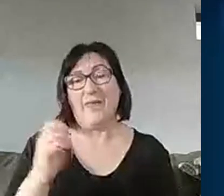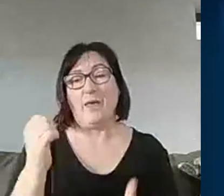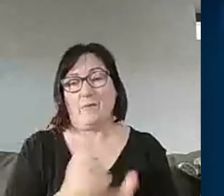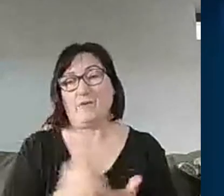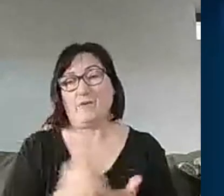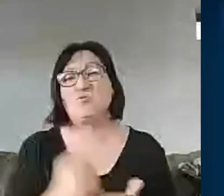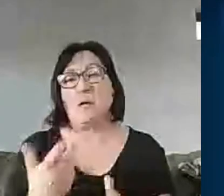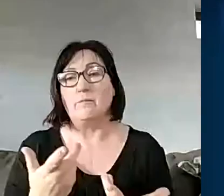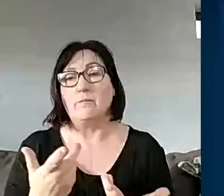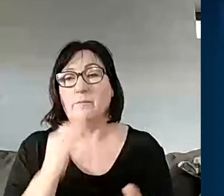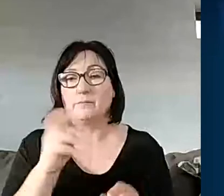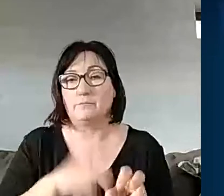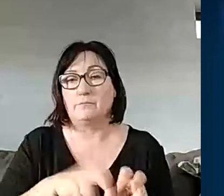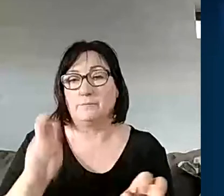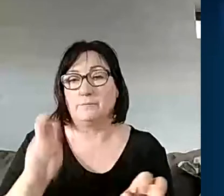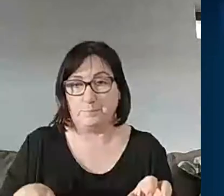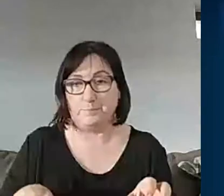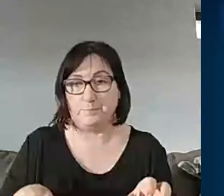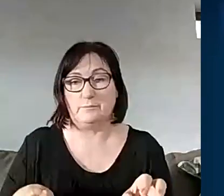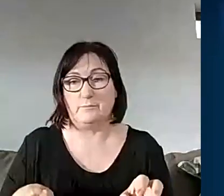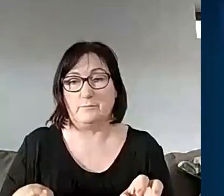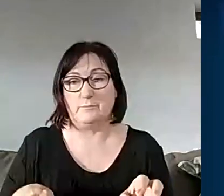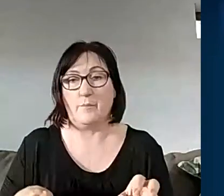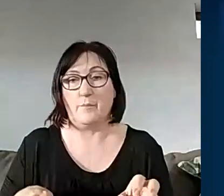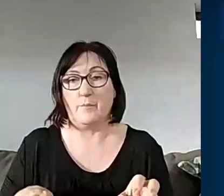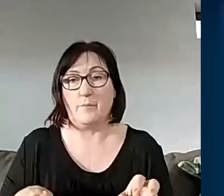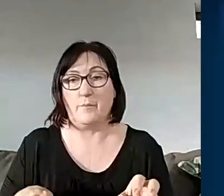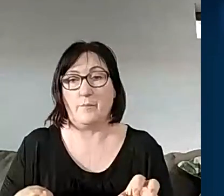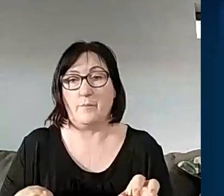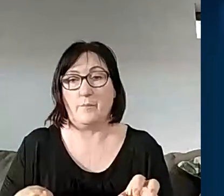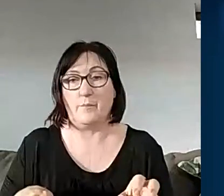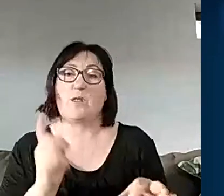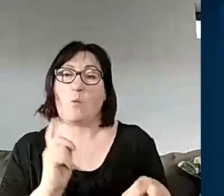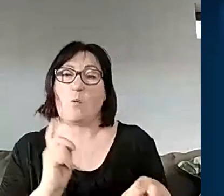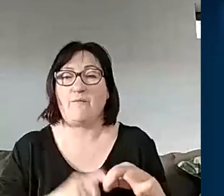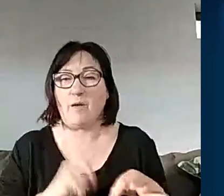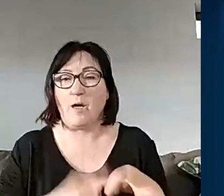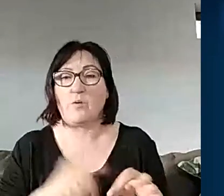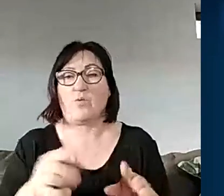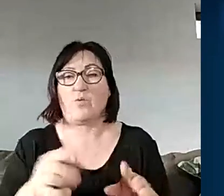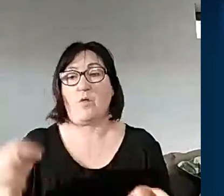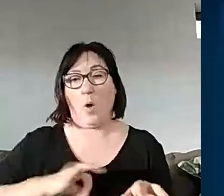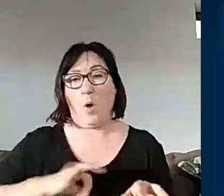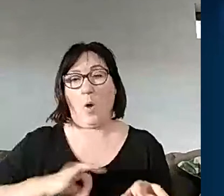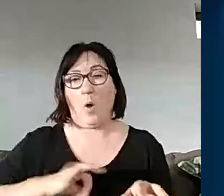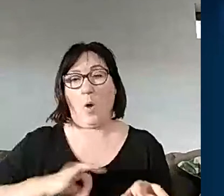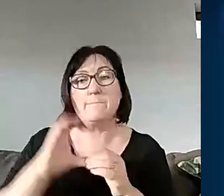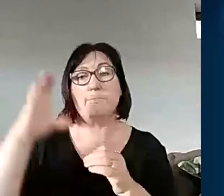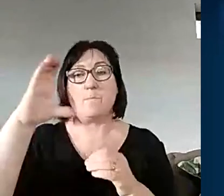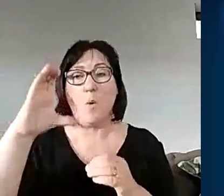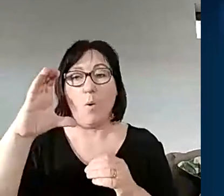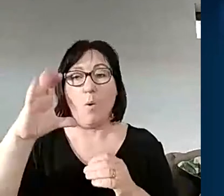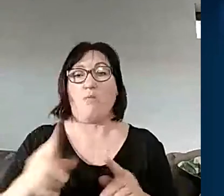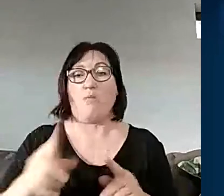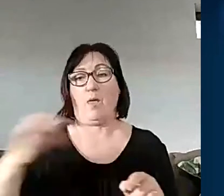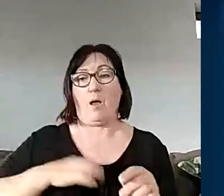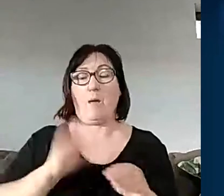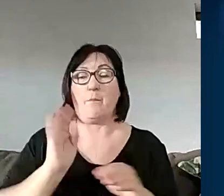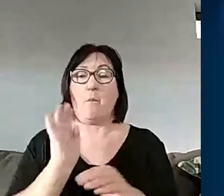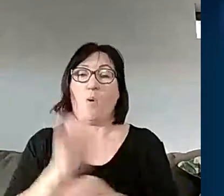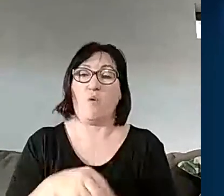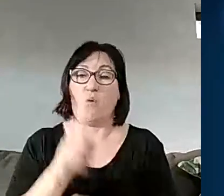business then has lost the qualification, they are earning more, or their income, their turnover is more than a million, SARS will then inform them that